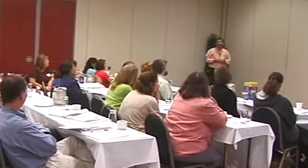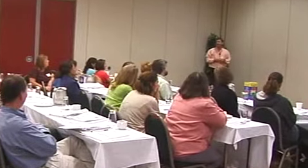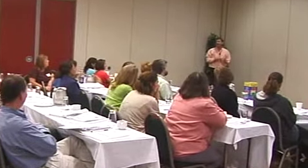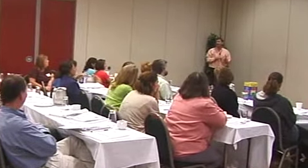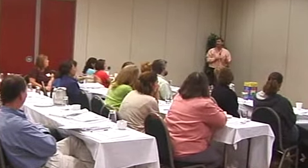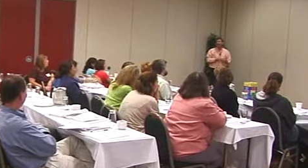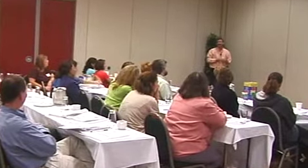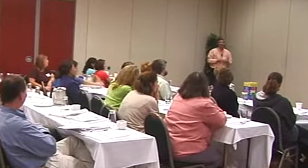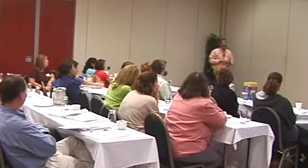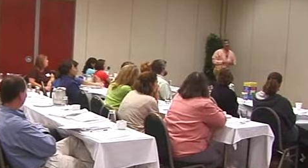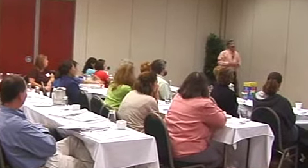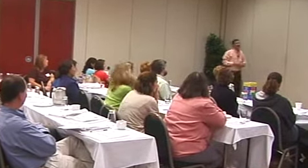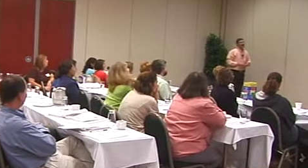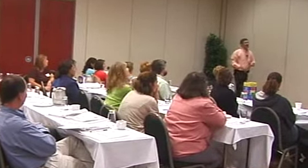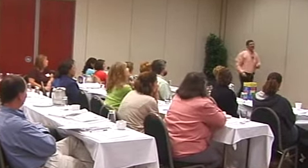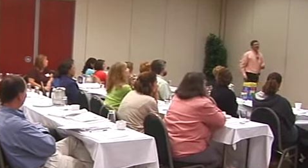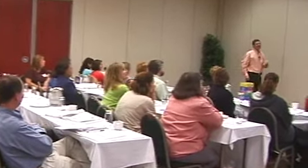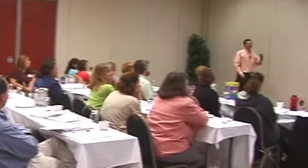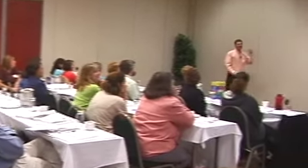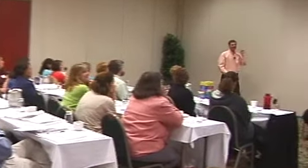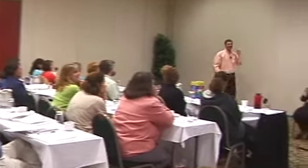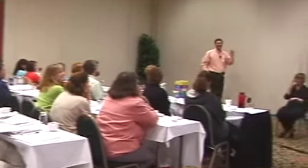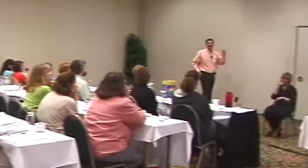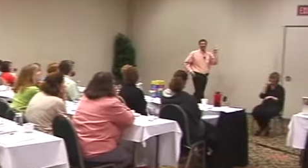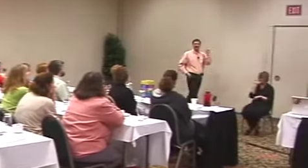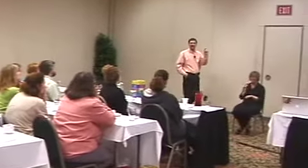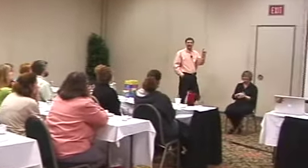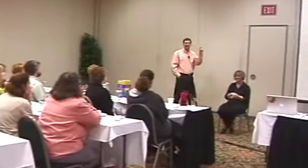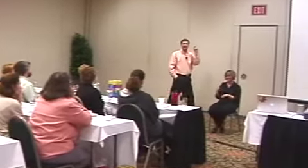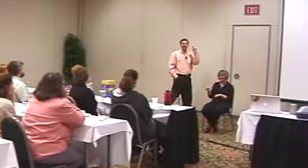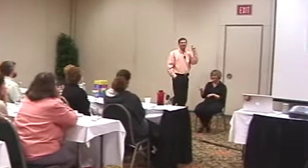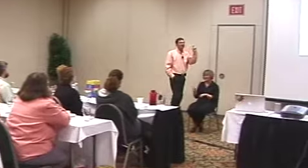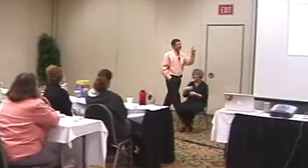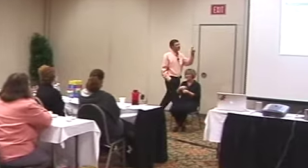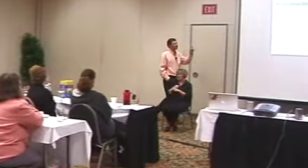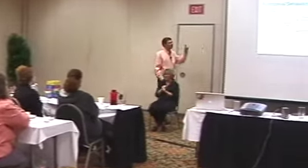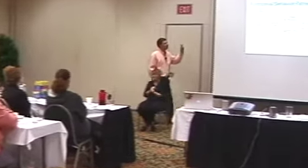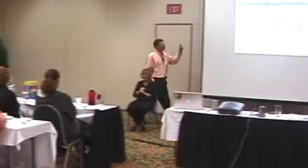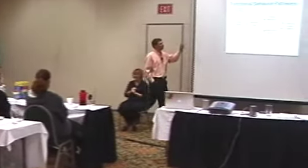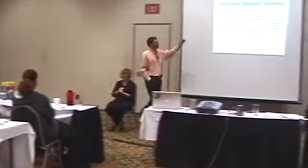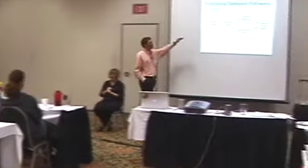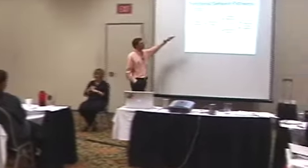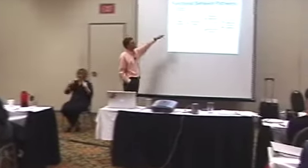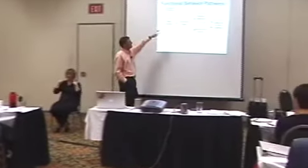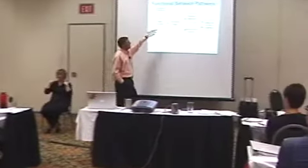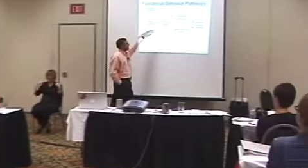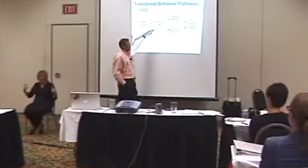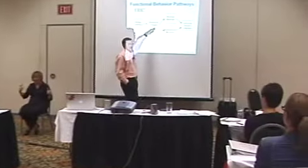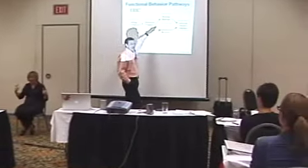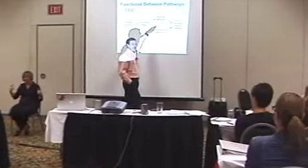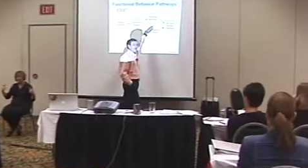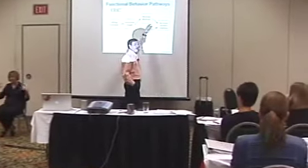we'll just see about that. And he's going to make the loudest, longest, most obnoxious noise you've ever heard.